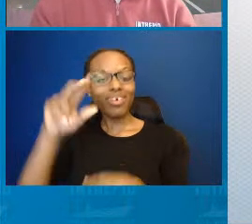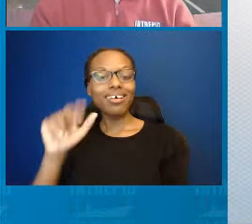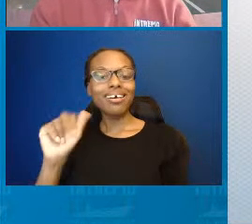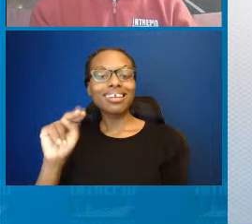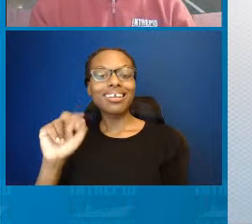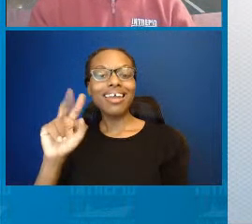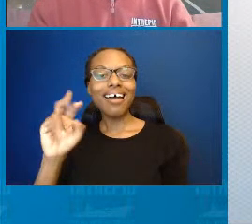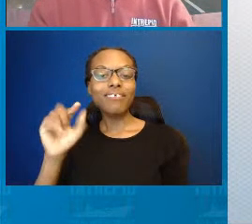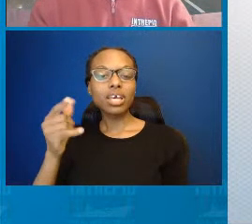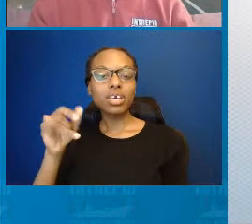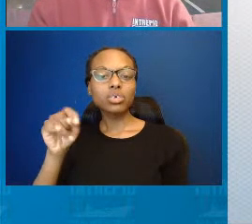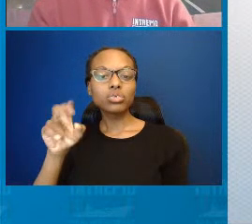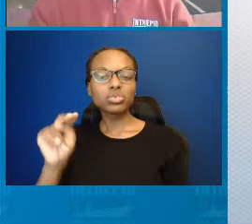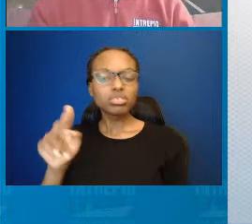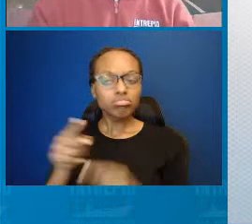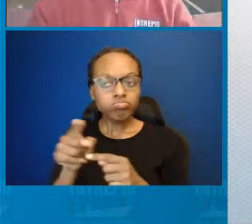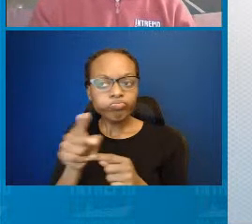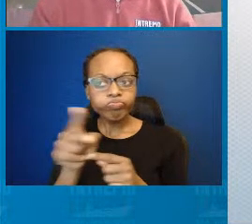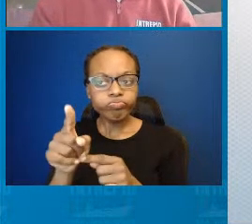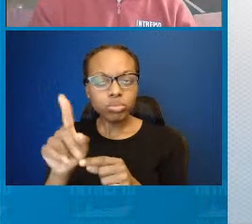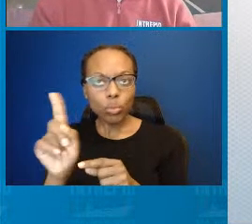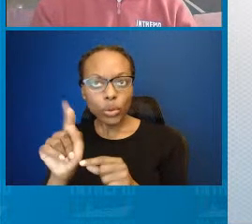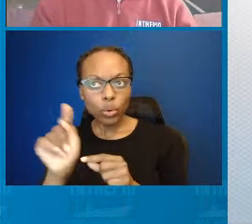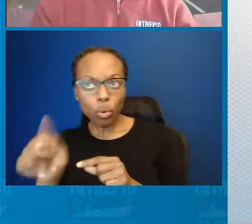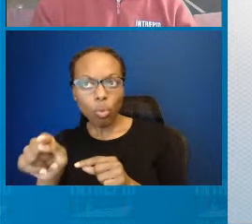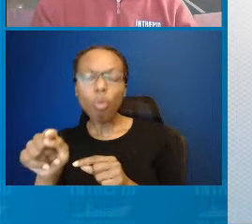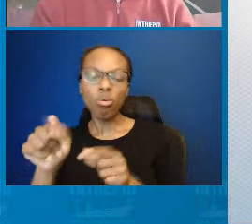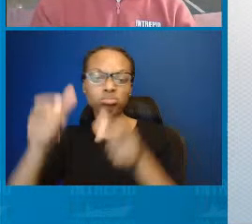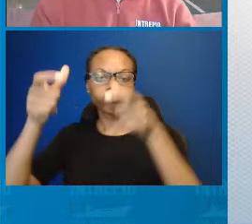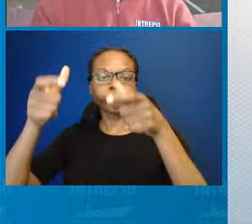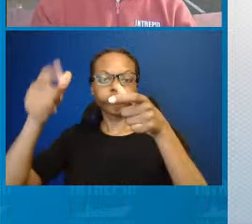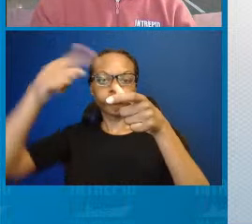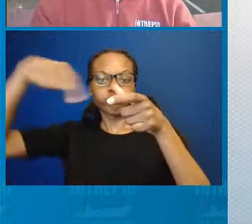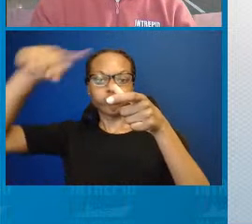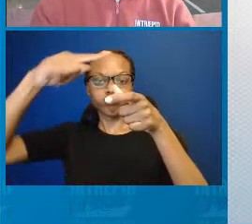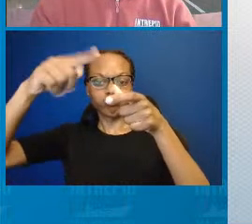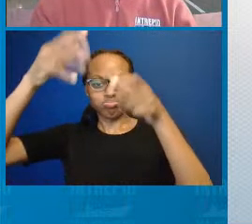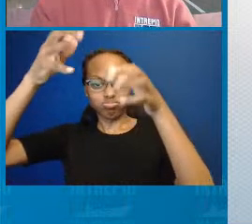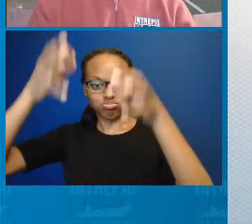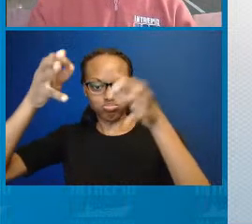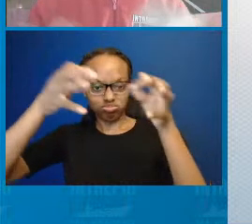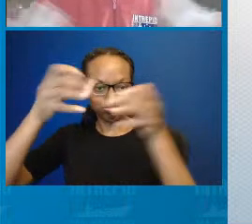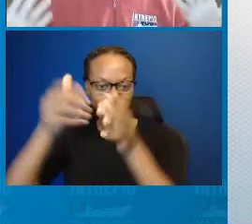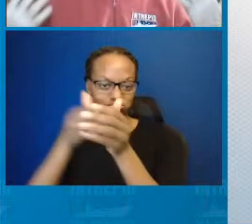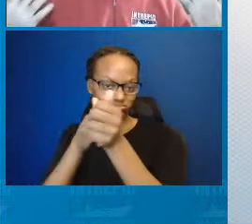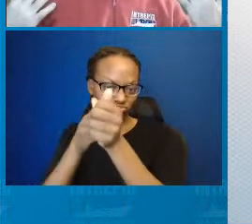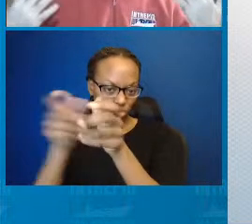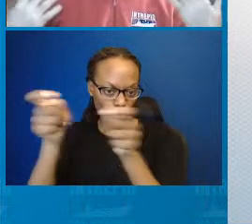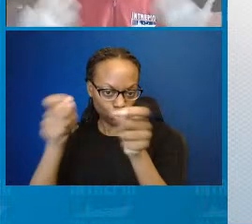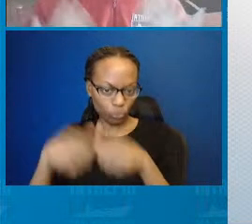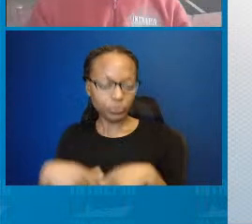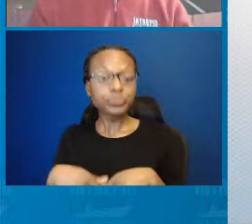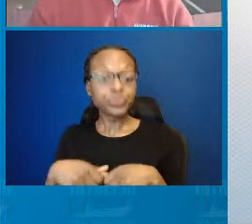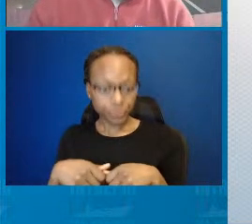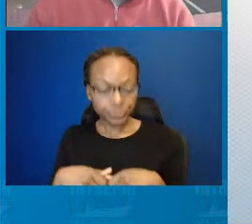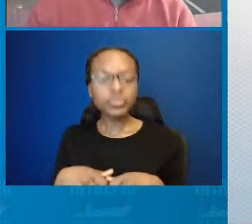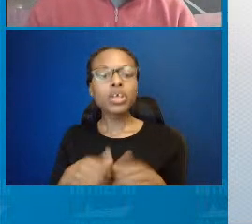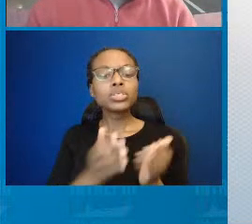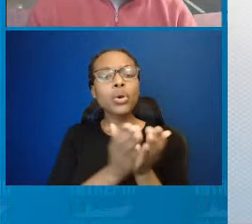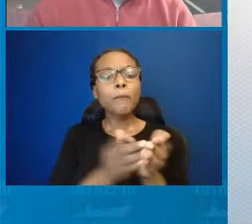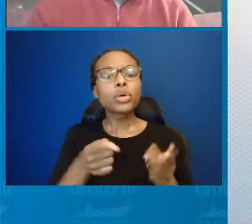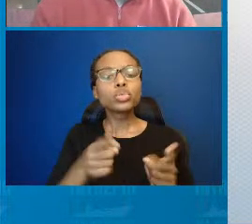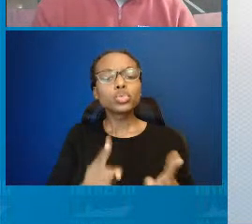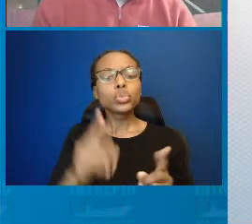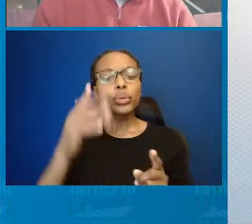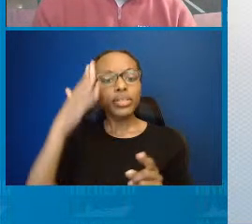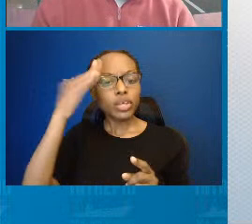Excellent. Any other questions? What did Intrepid do during the Korean War? In the Korean War, it was just on reserve.